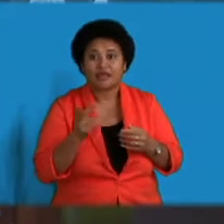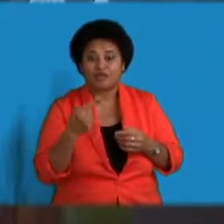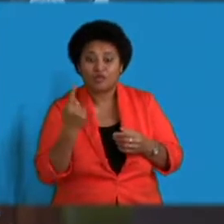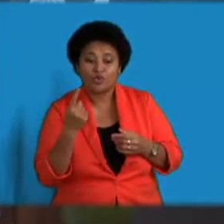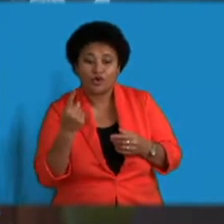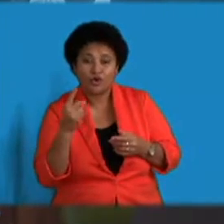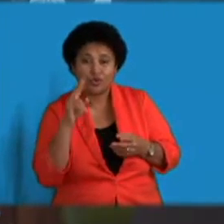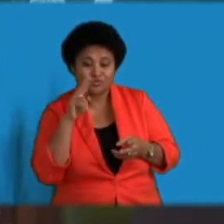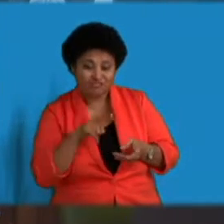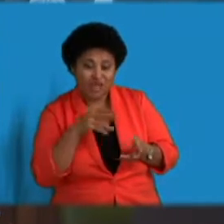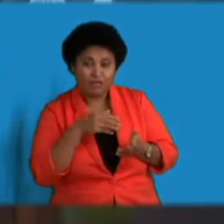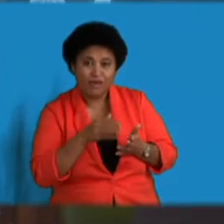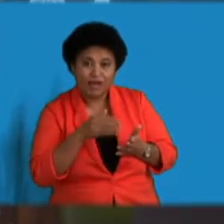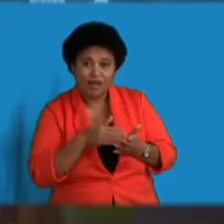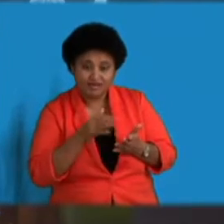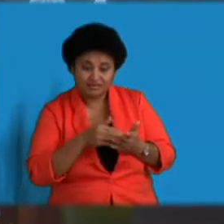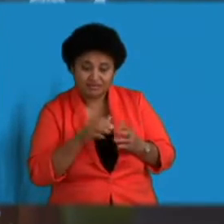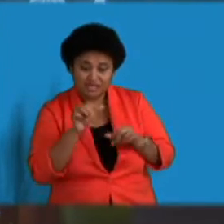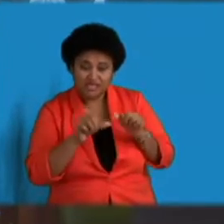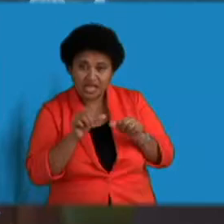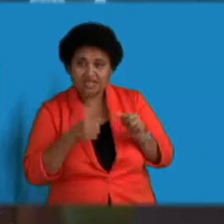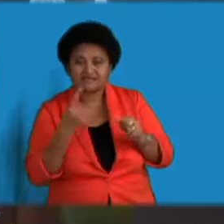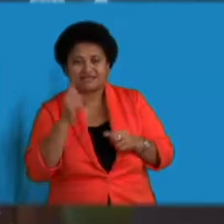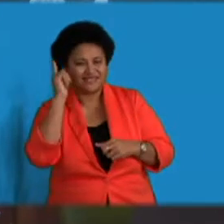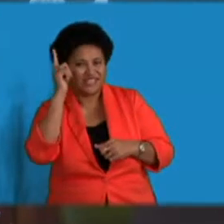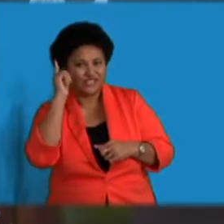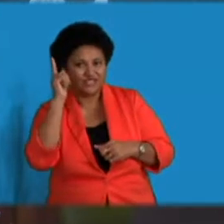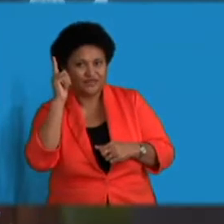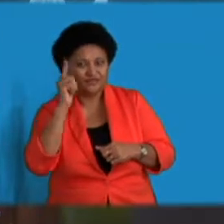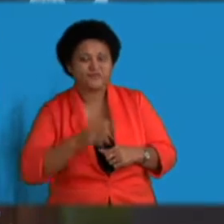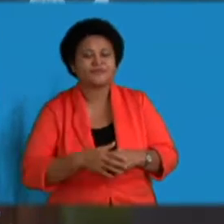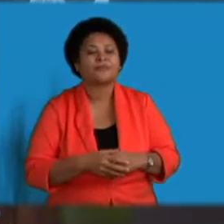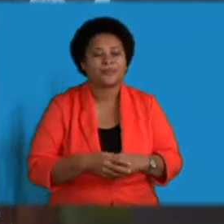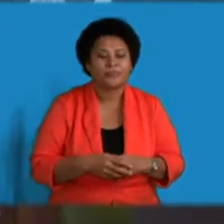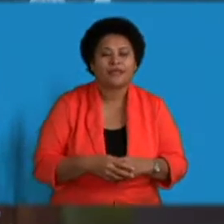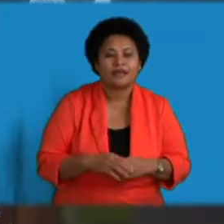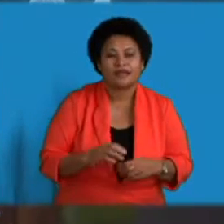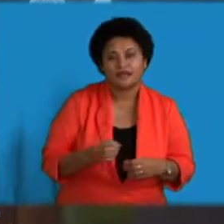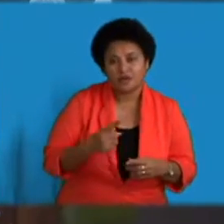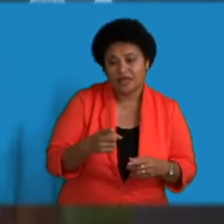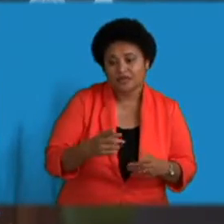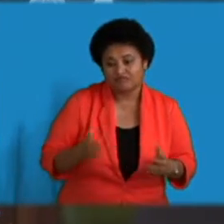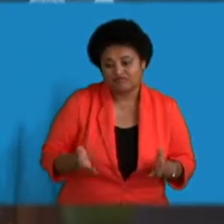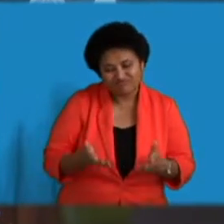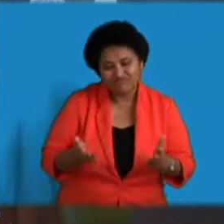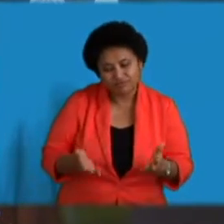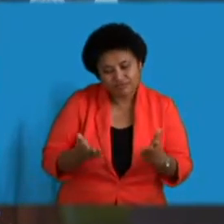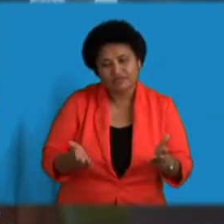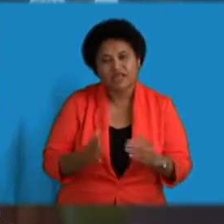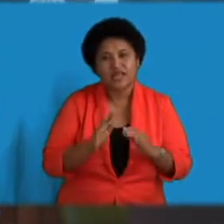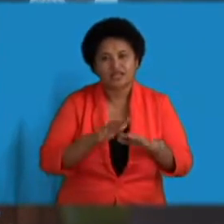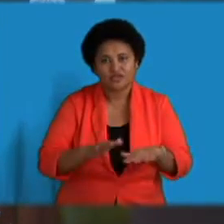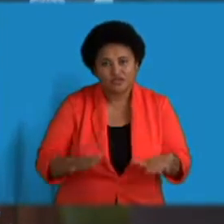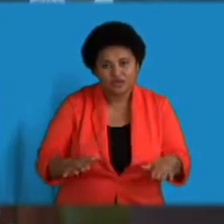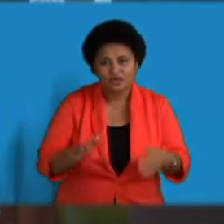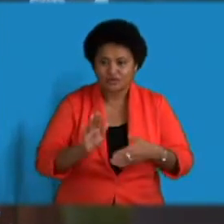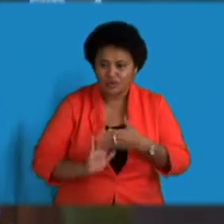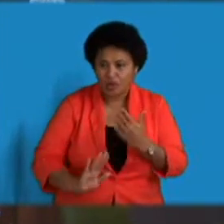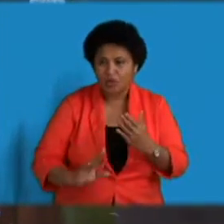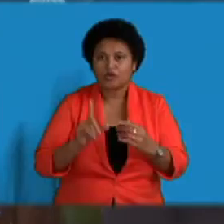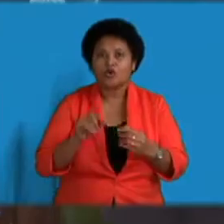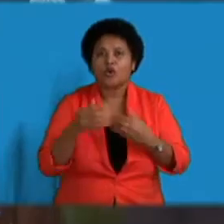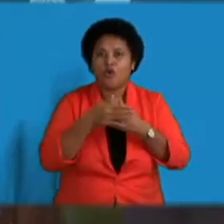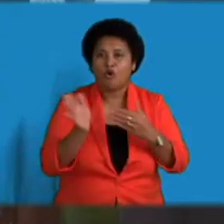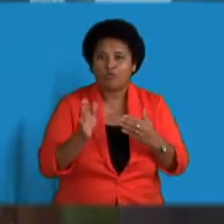So it gives to students, it requires students to definitely go and do open reading, which I categorize as open